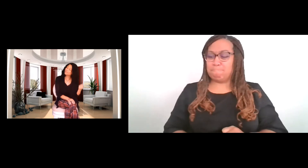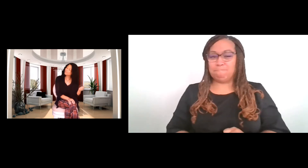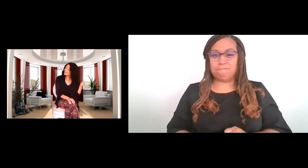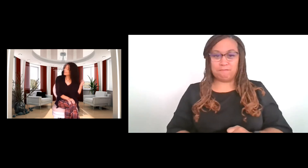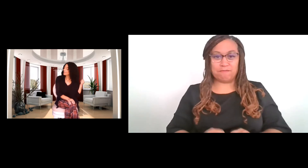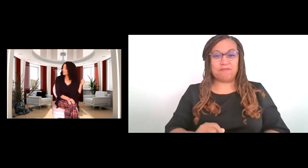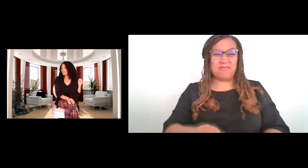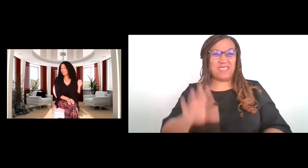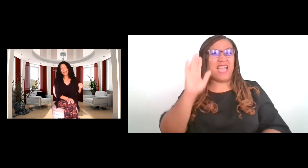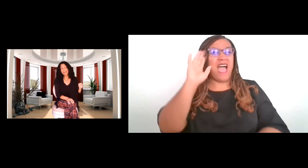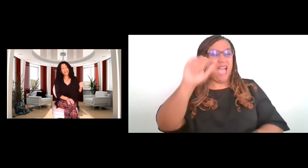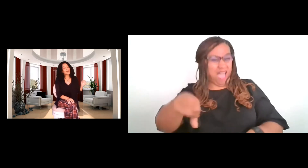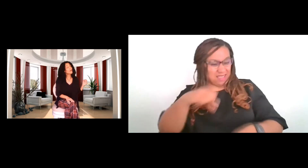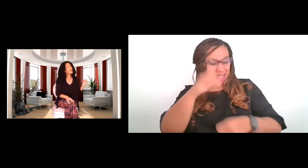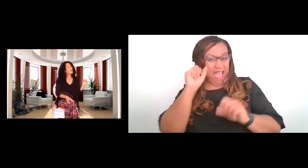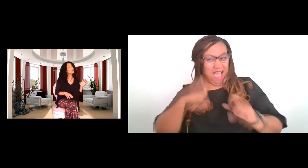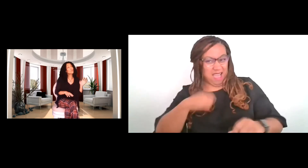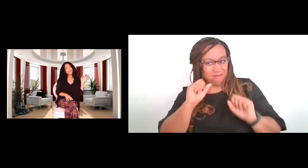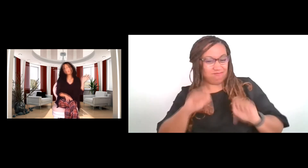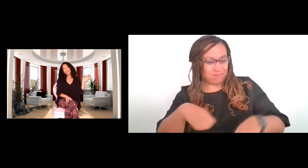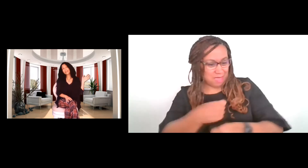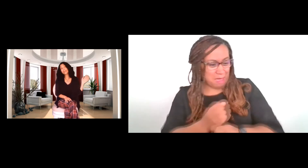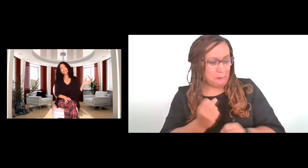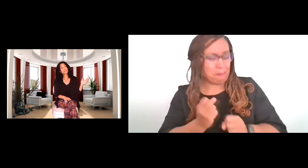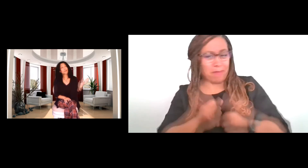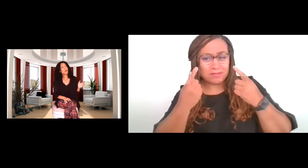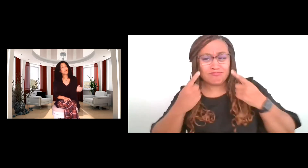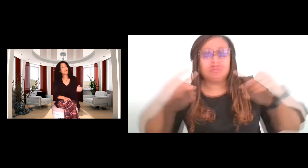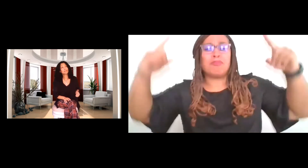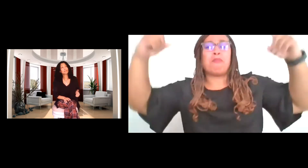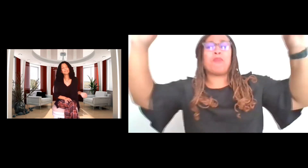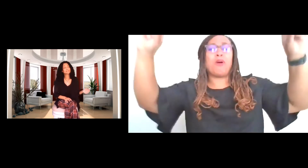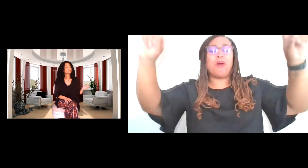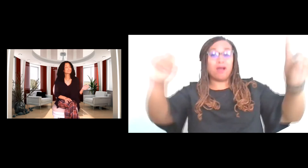Yes, I can make it now, the rain is